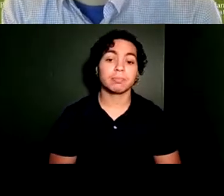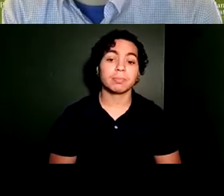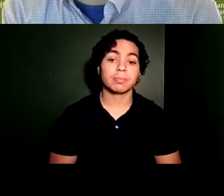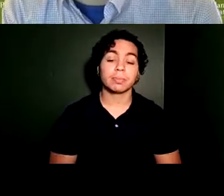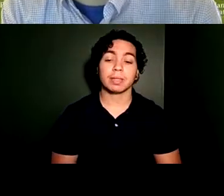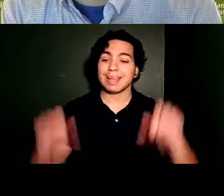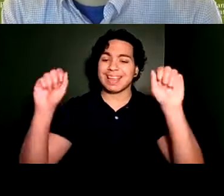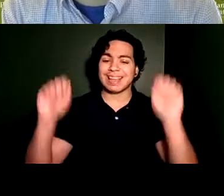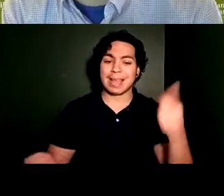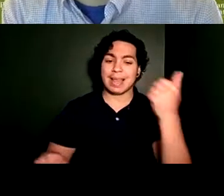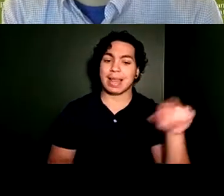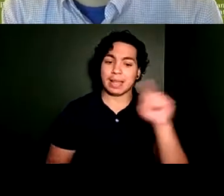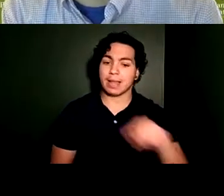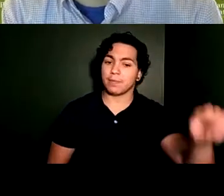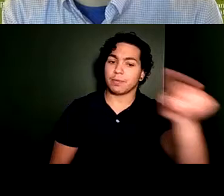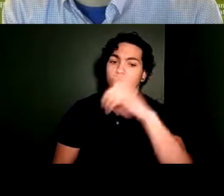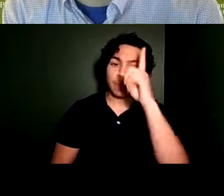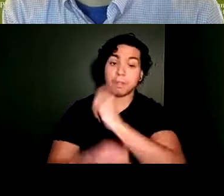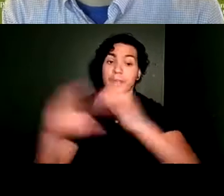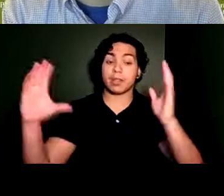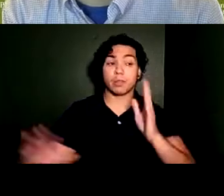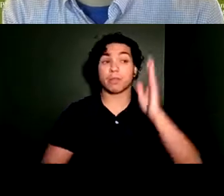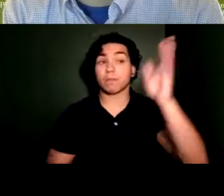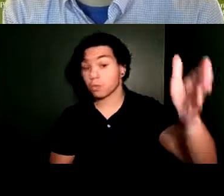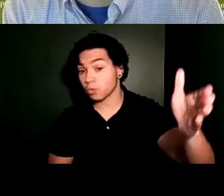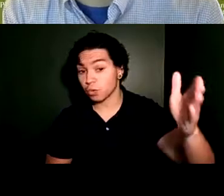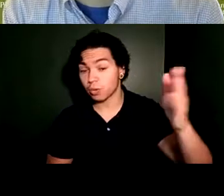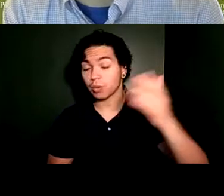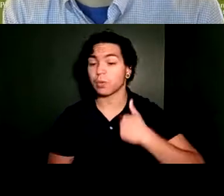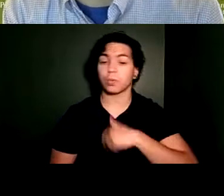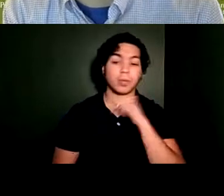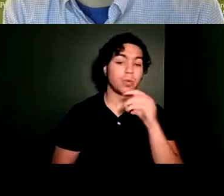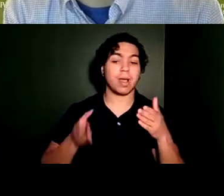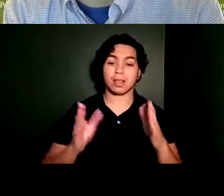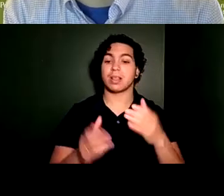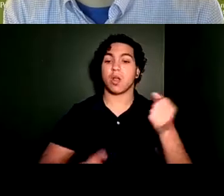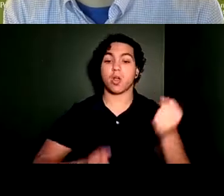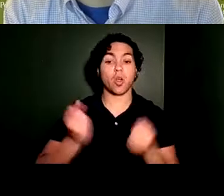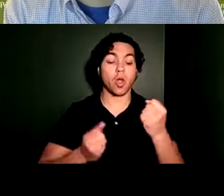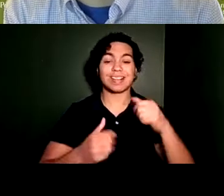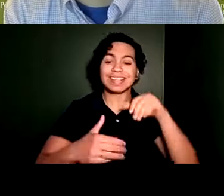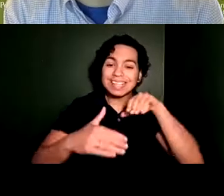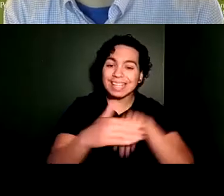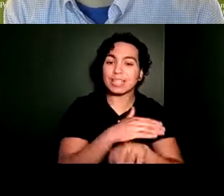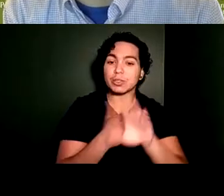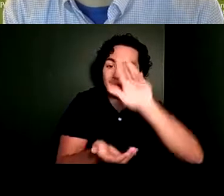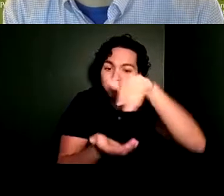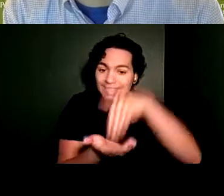can any of you imagine a future that we don't allow cars into the core central